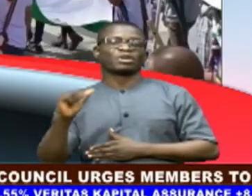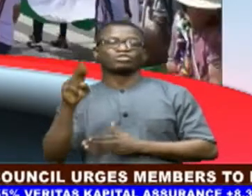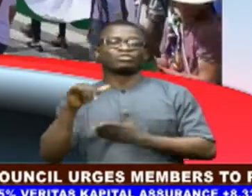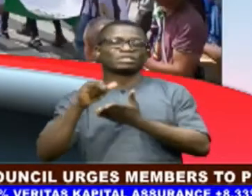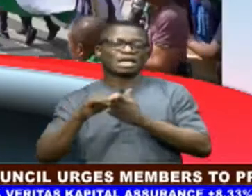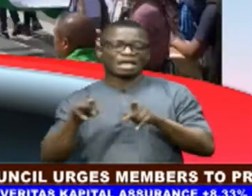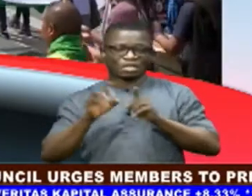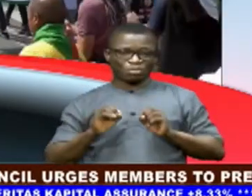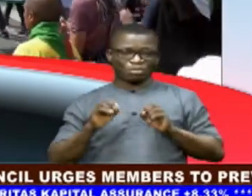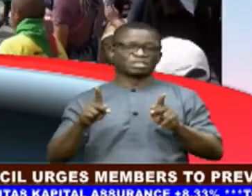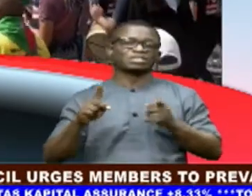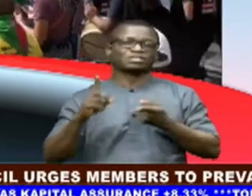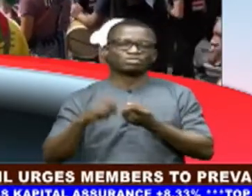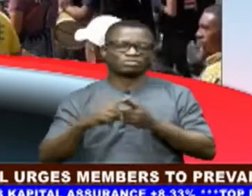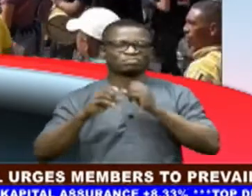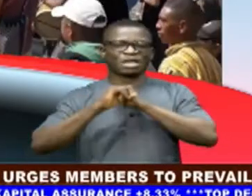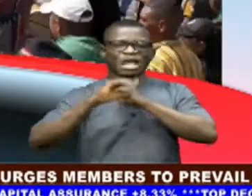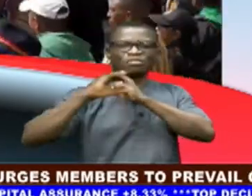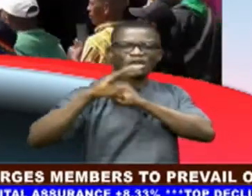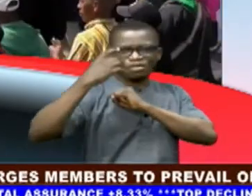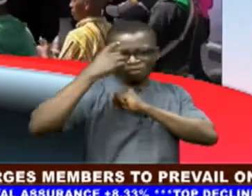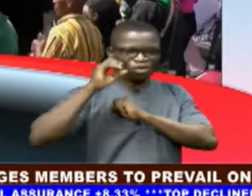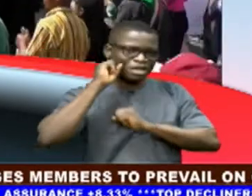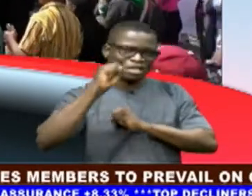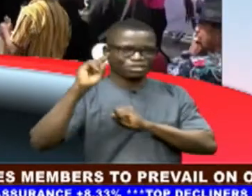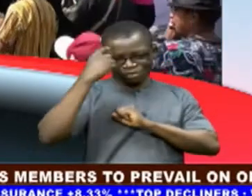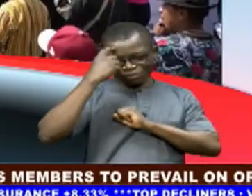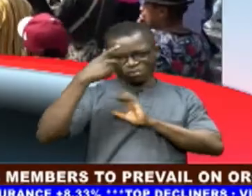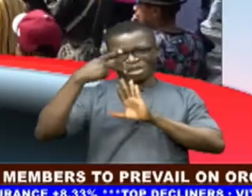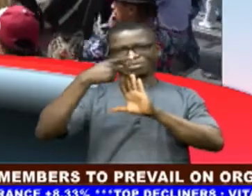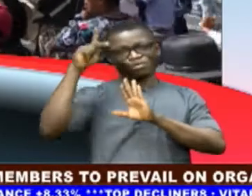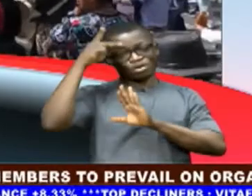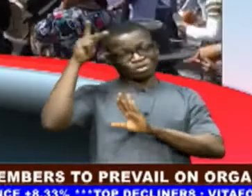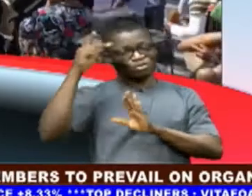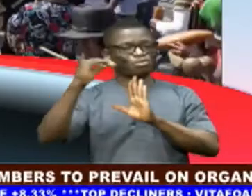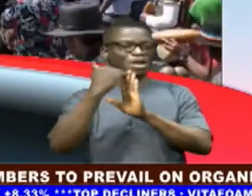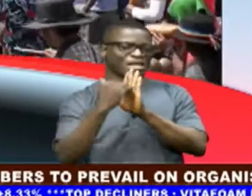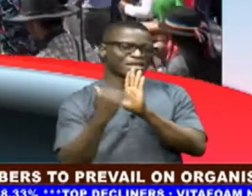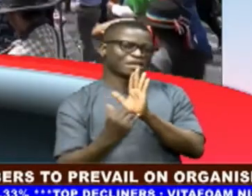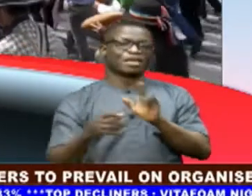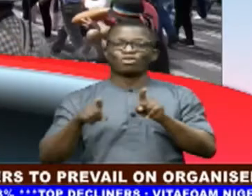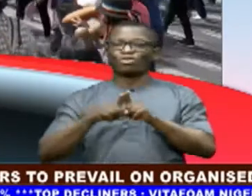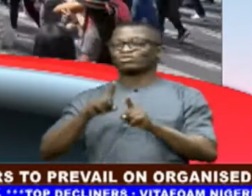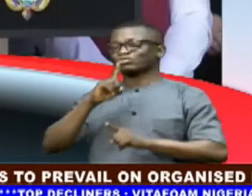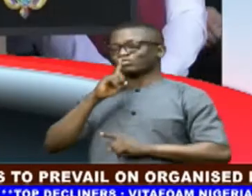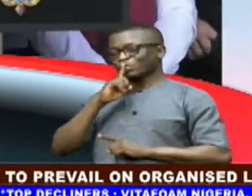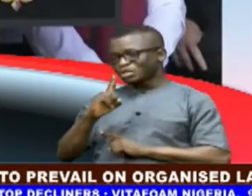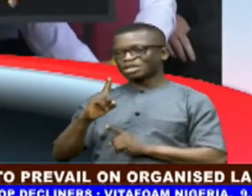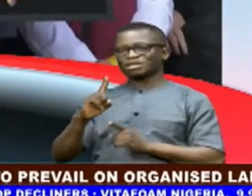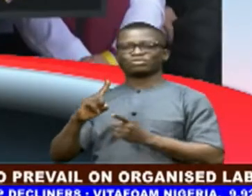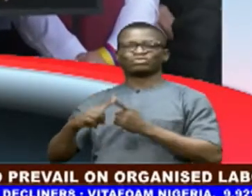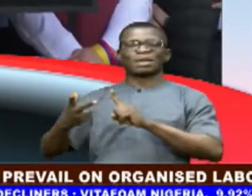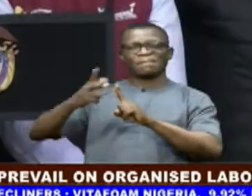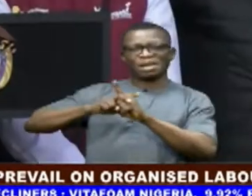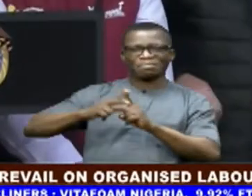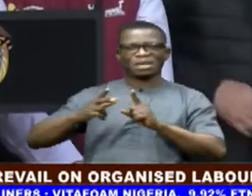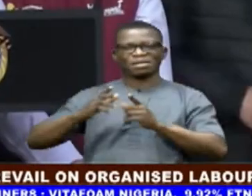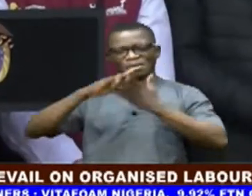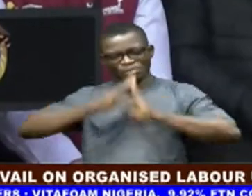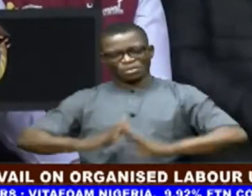an opportunity to advocate for his government's political agenda. He also committed to implementing a comprehensive